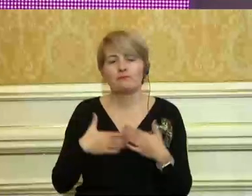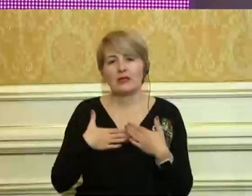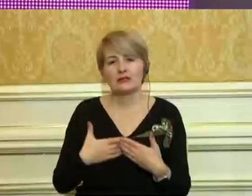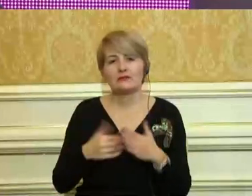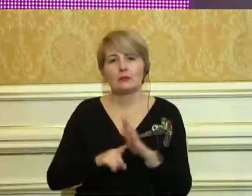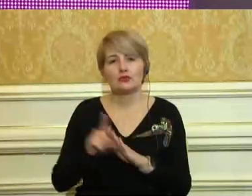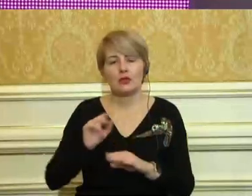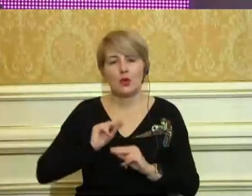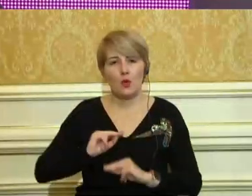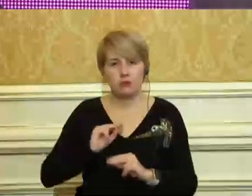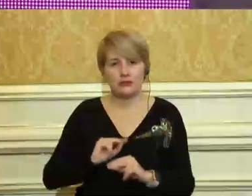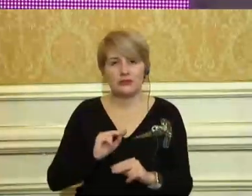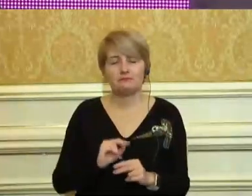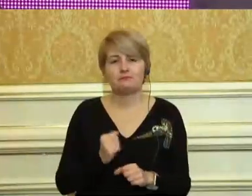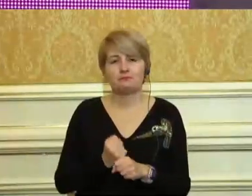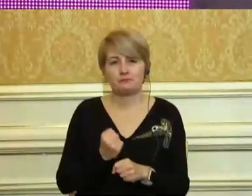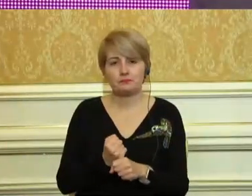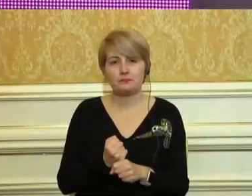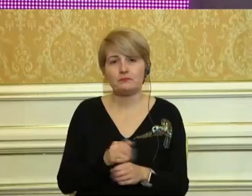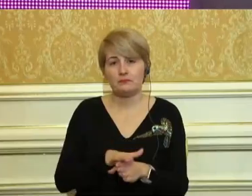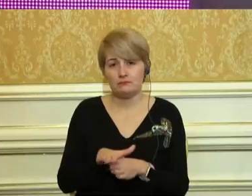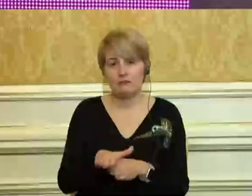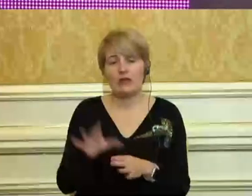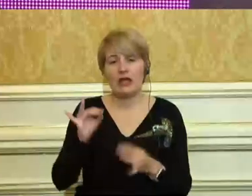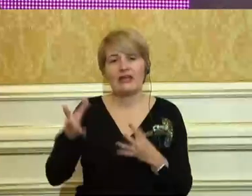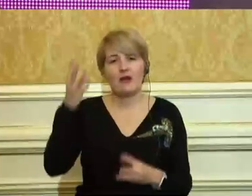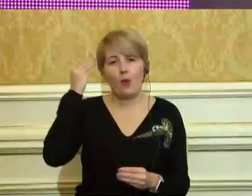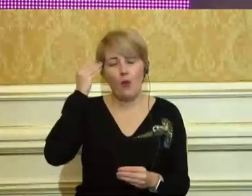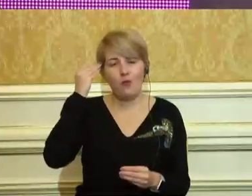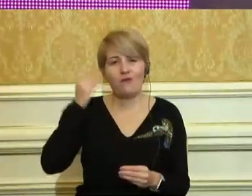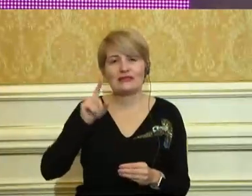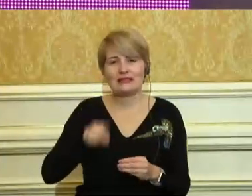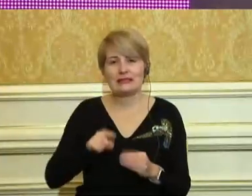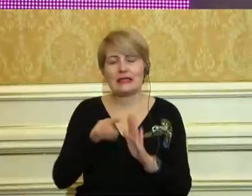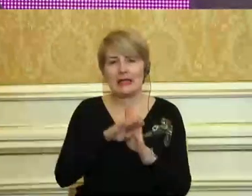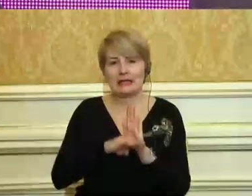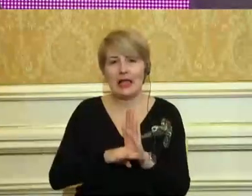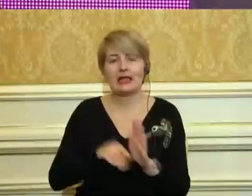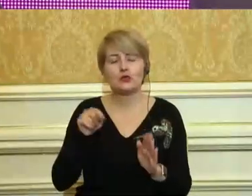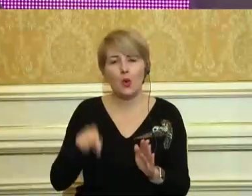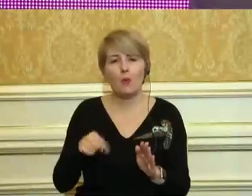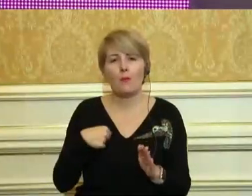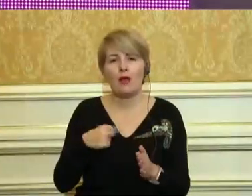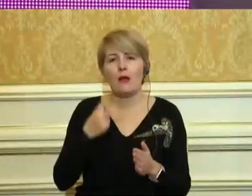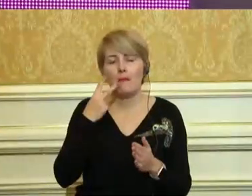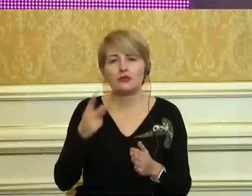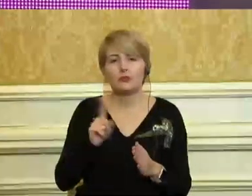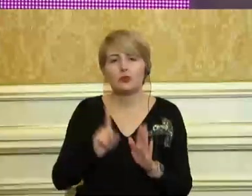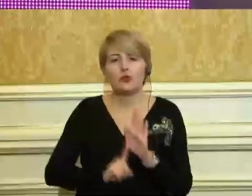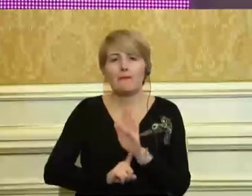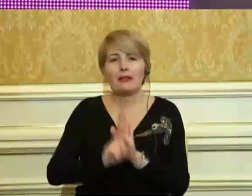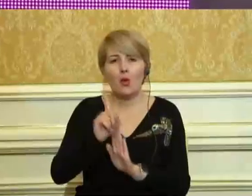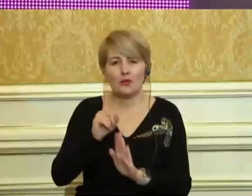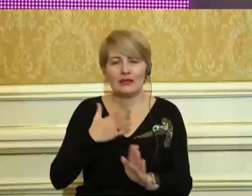within the ministry's activities. So starting with the Ministry of Health and the Ministry of Defense, etc., we have to observe all